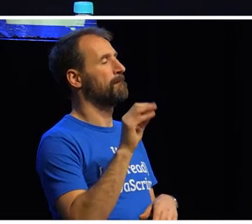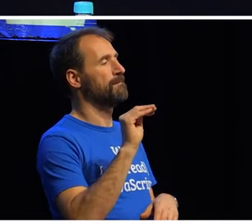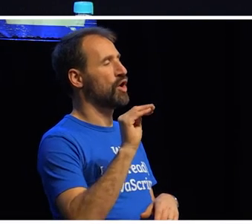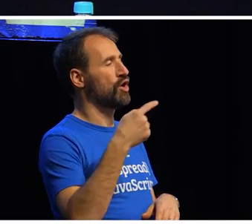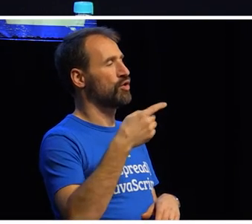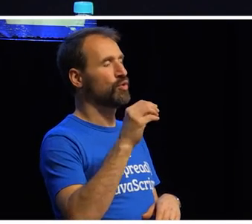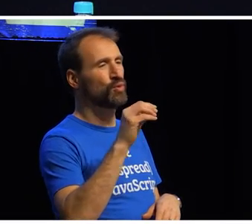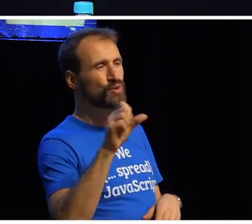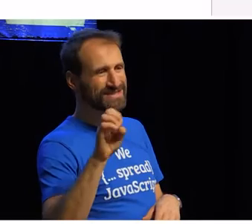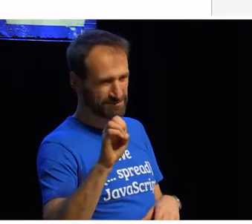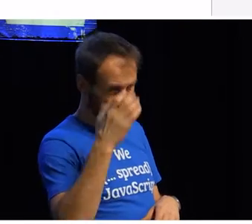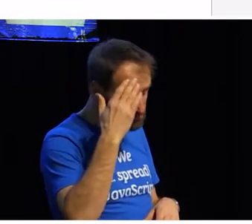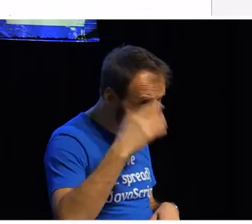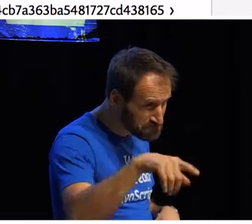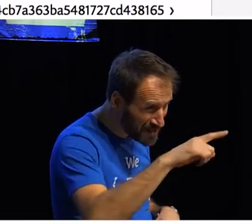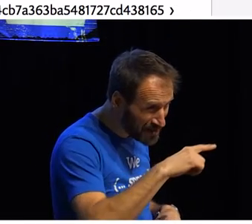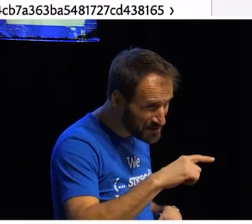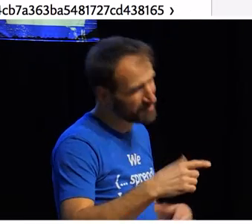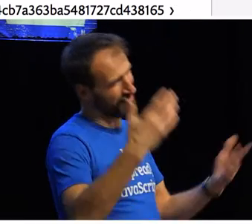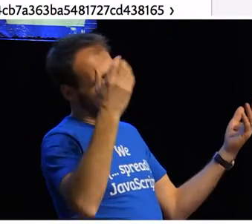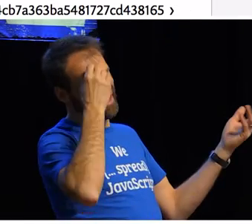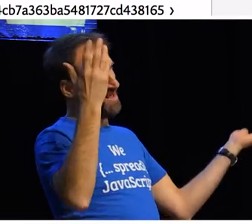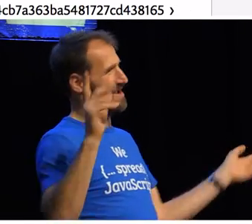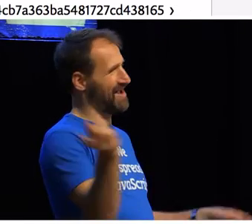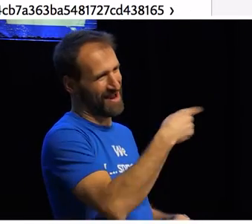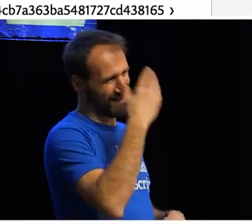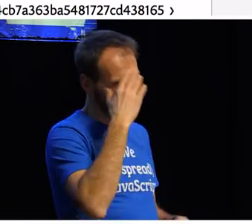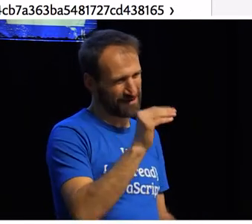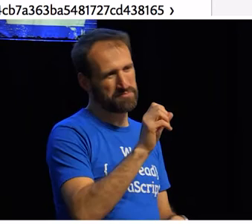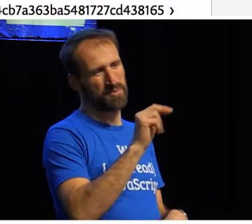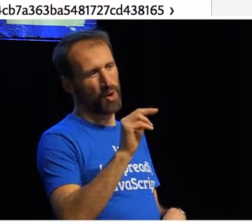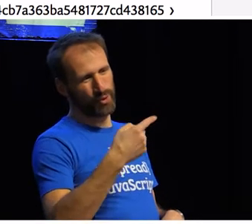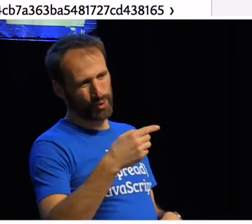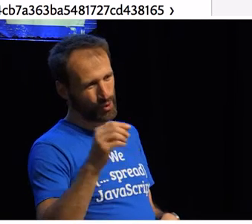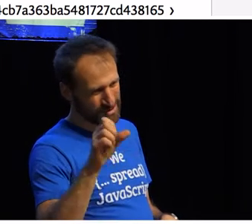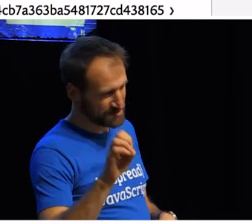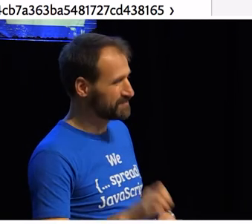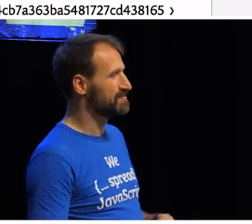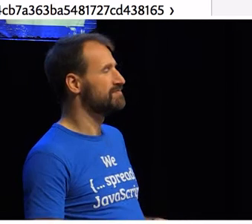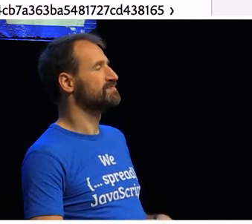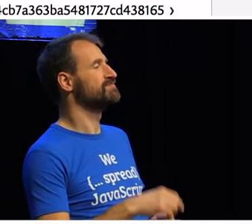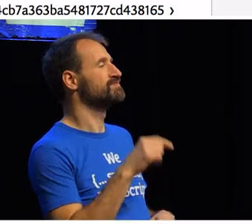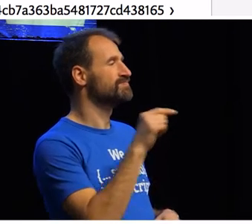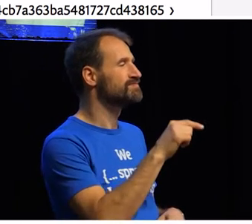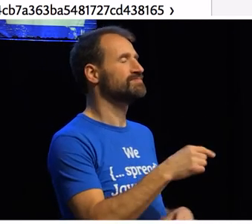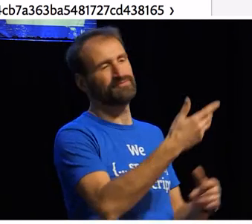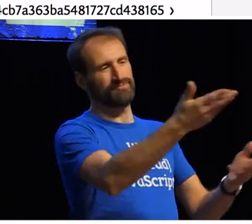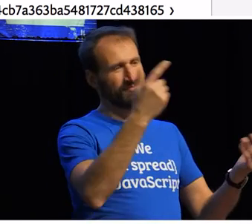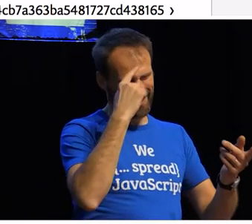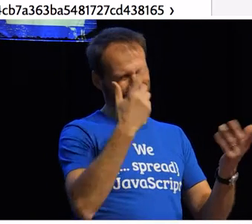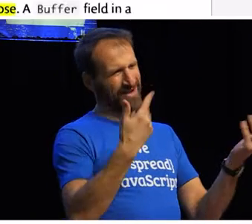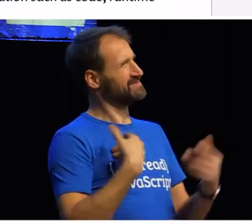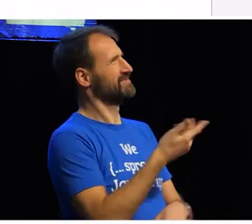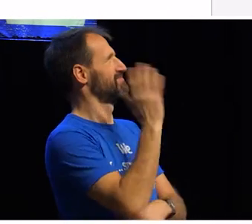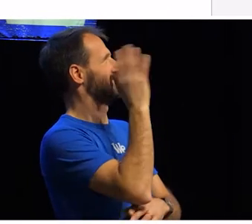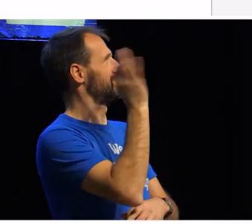yeah everybody so so Mongoose is know everybody knows Mongoose is the way to